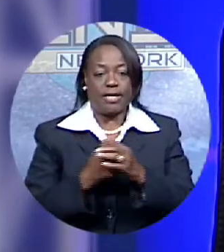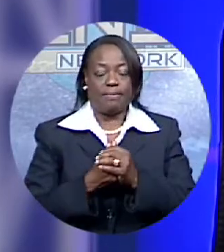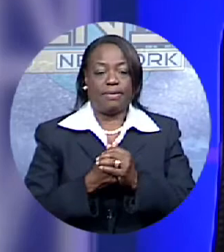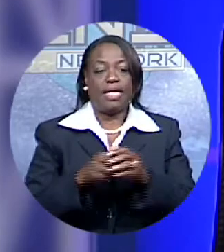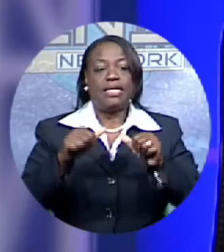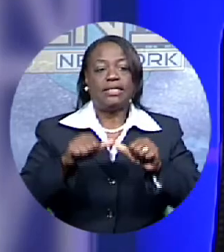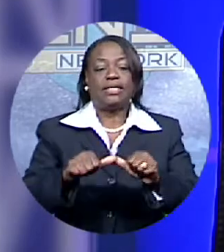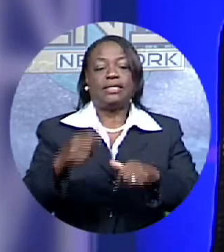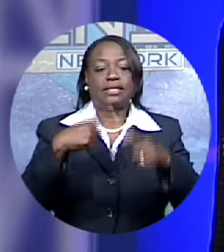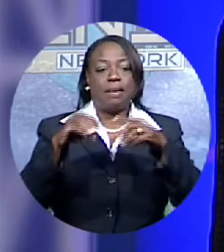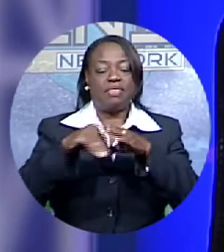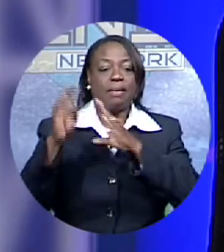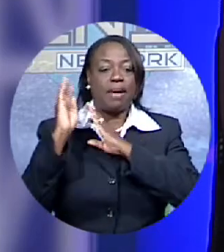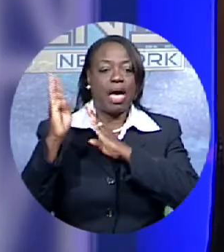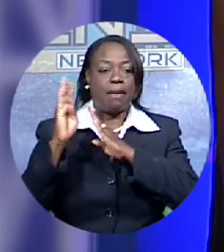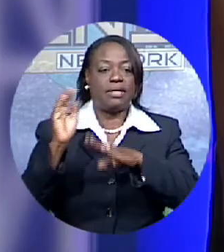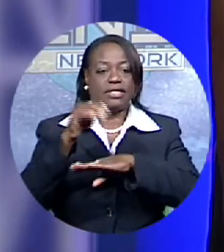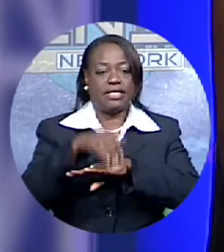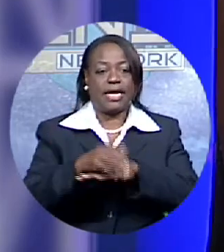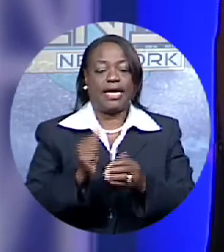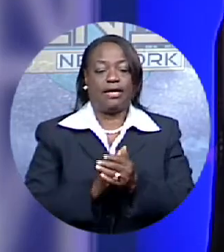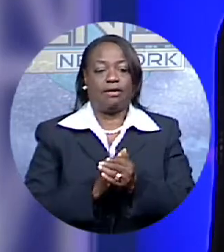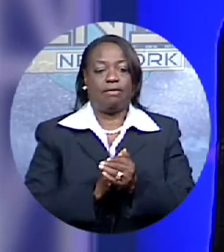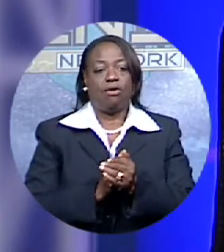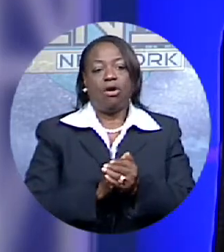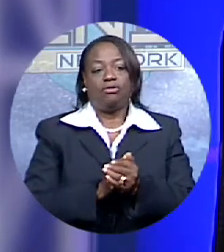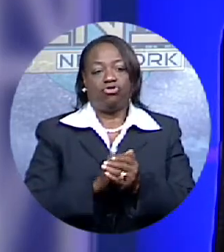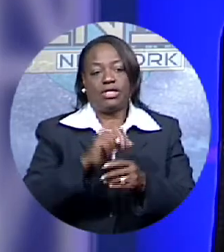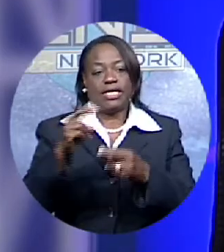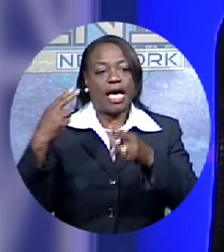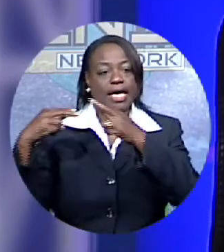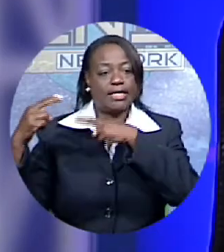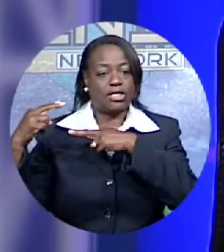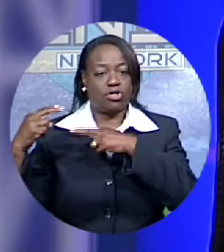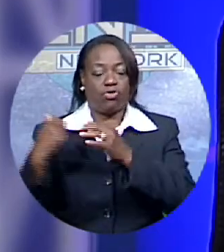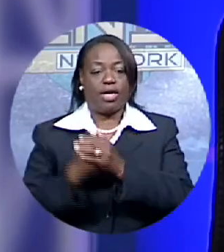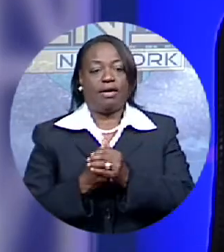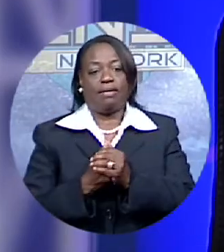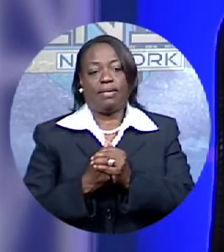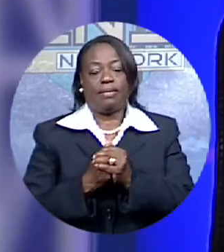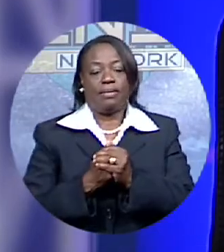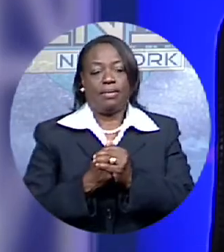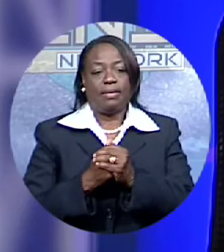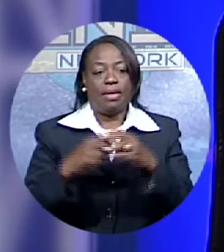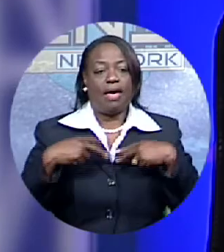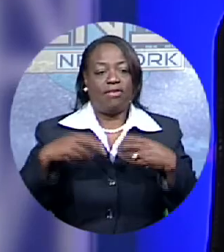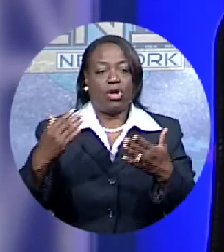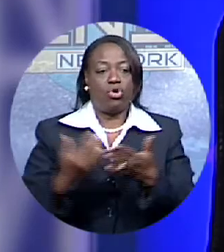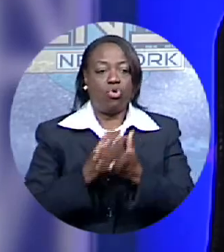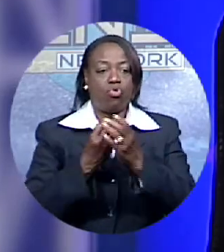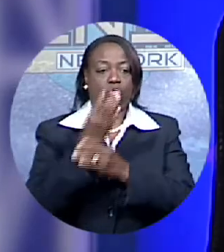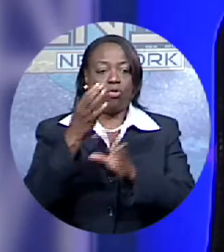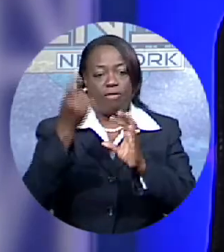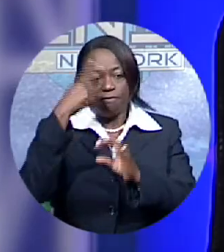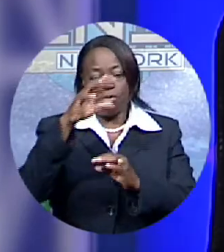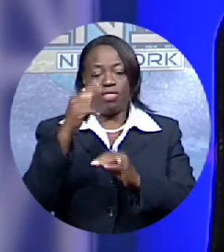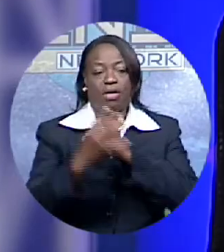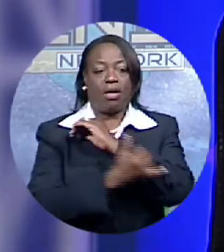Still to come in the Bahamas tonight, tracing our history while setting the pace for a new stream of economic growth for the country.